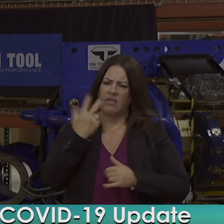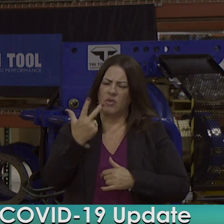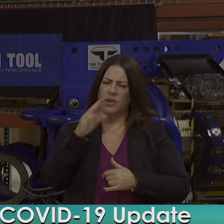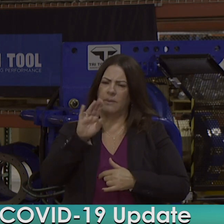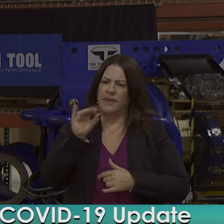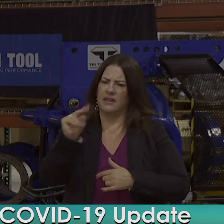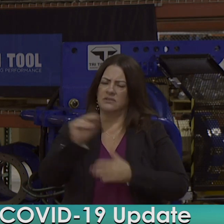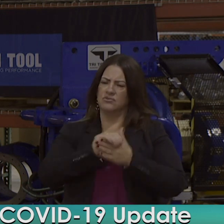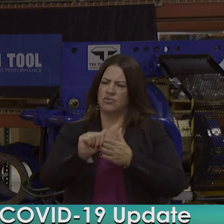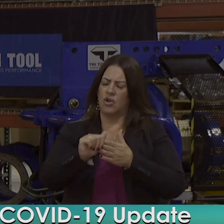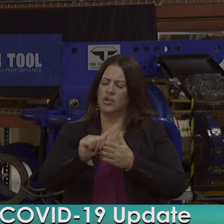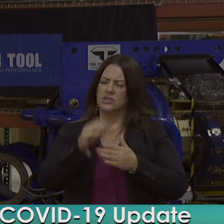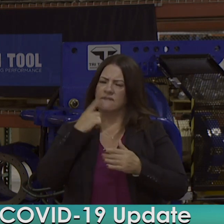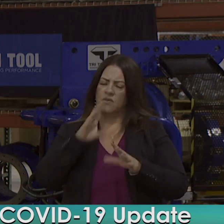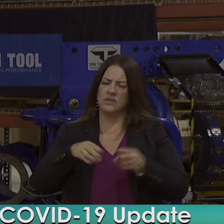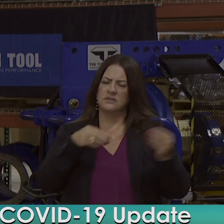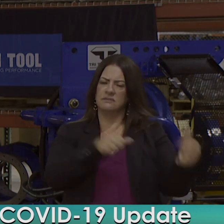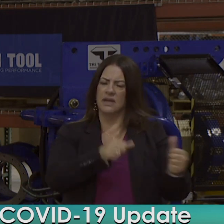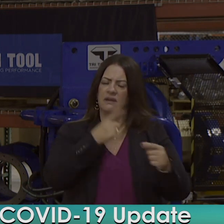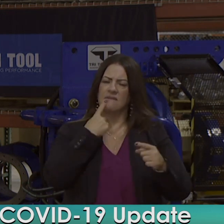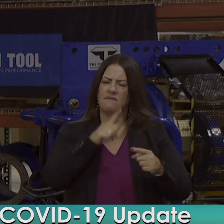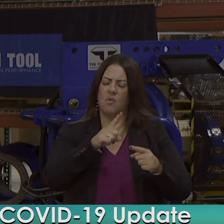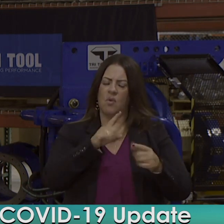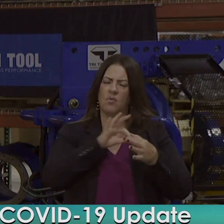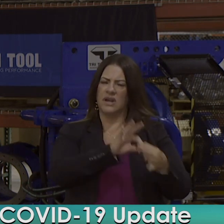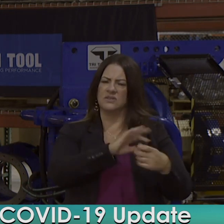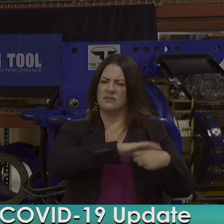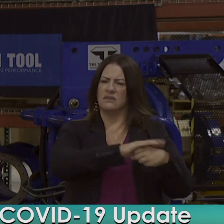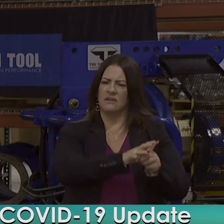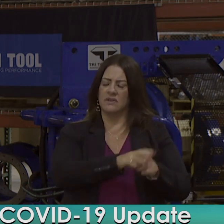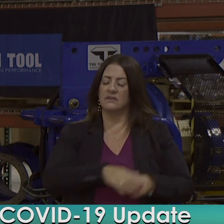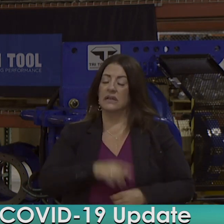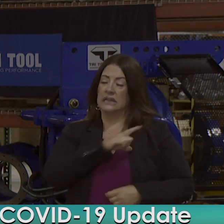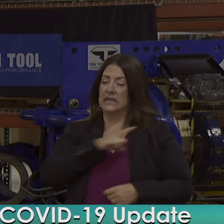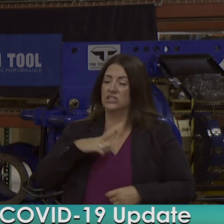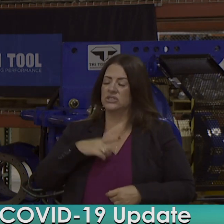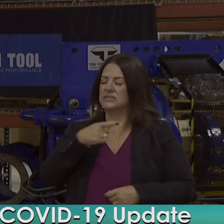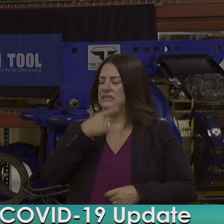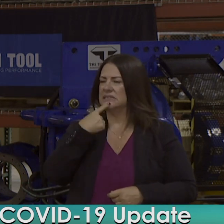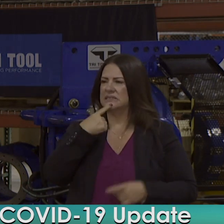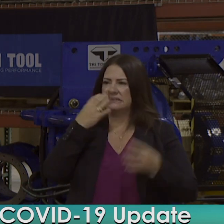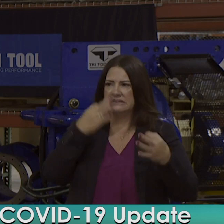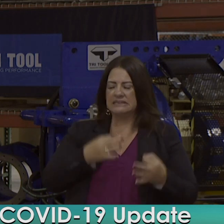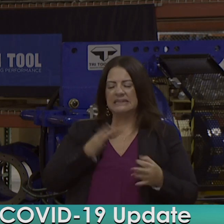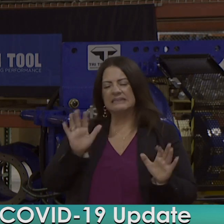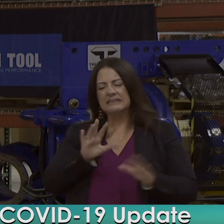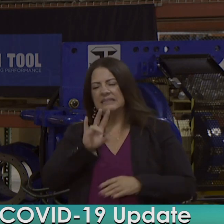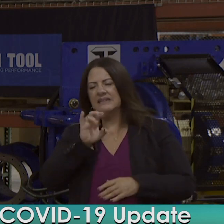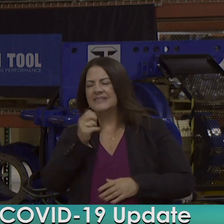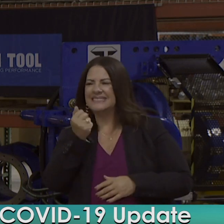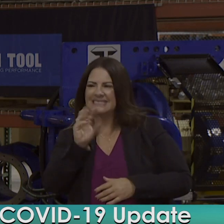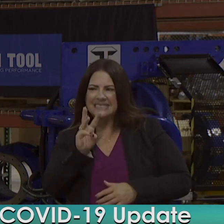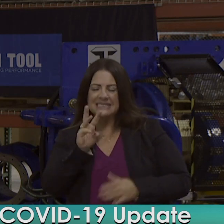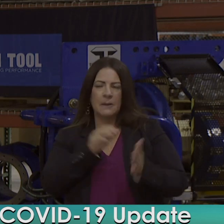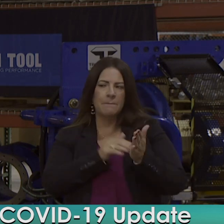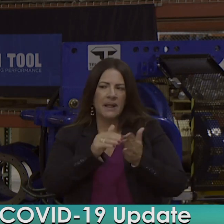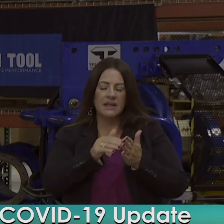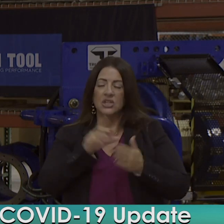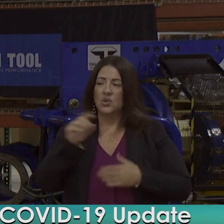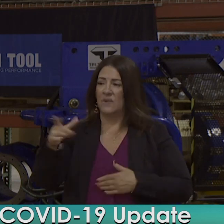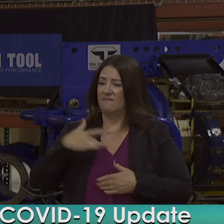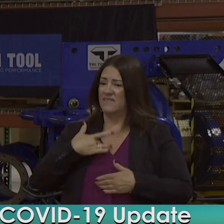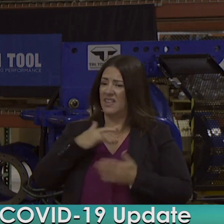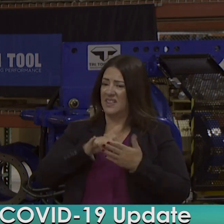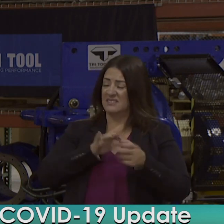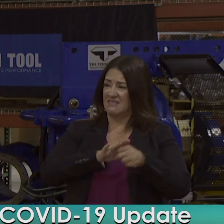on coronavirus response. The legislature has agreed to a smaller number, about $716 million. Do you think that's going to